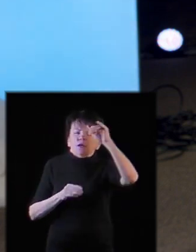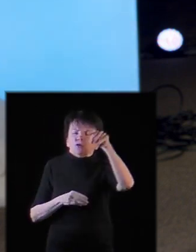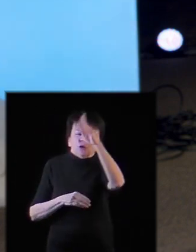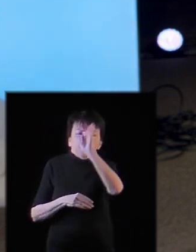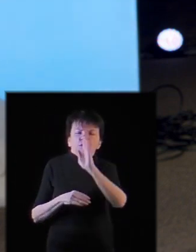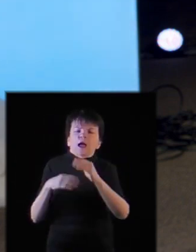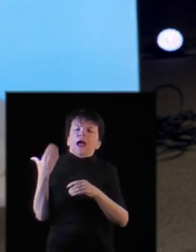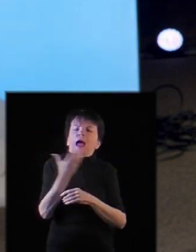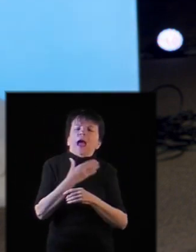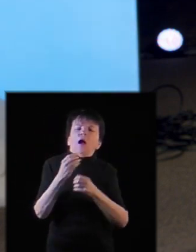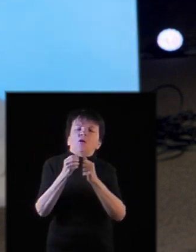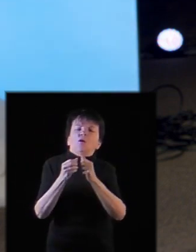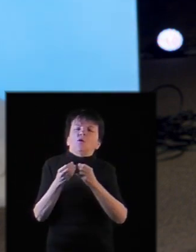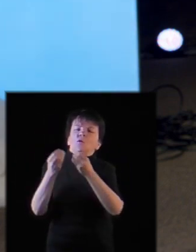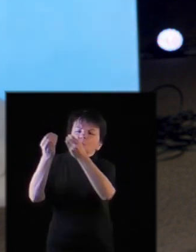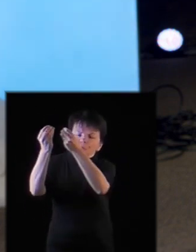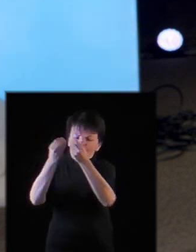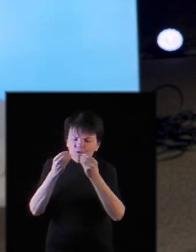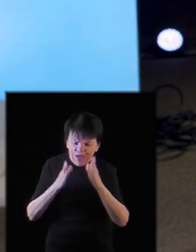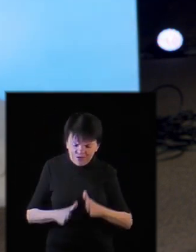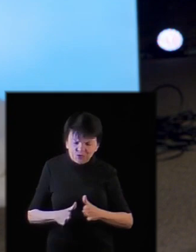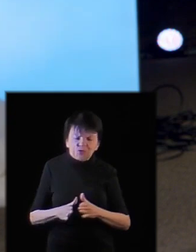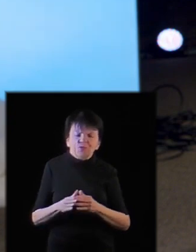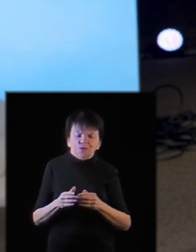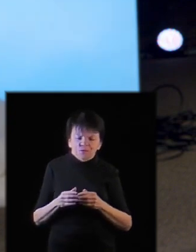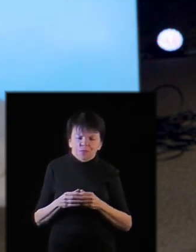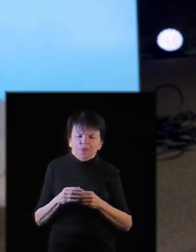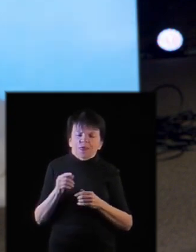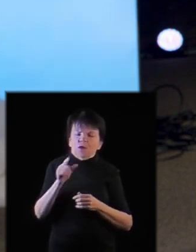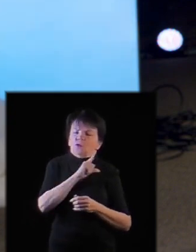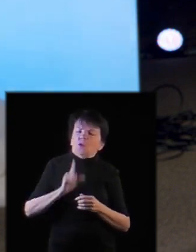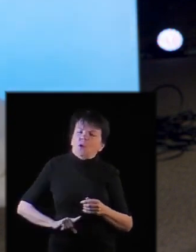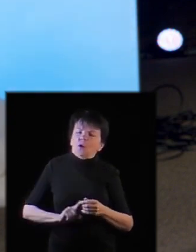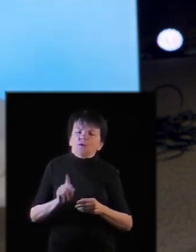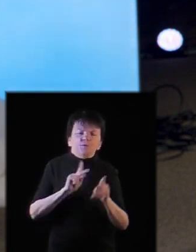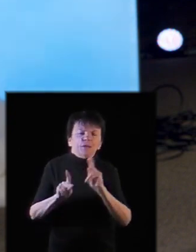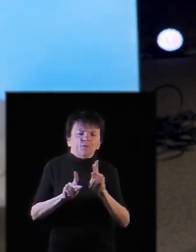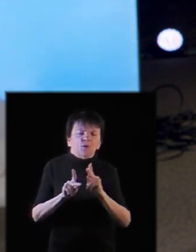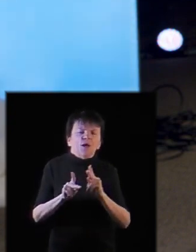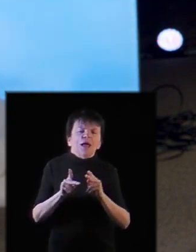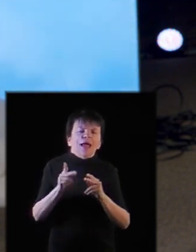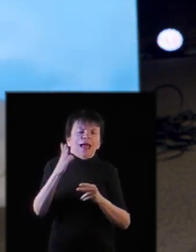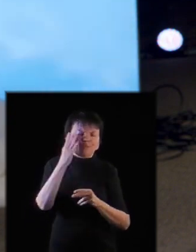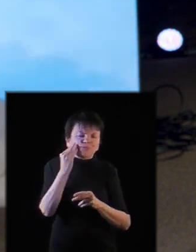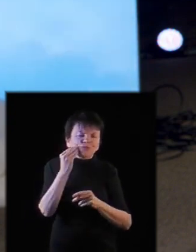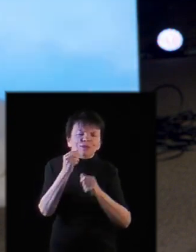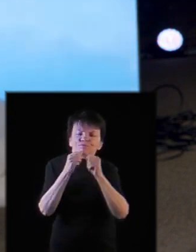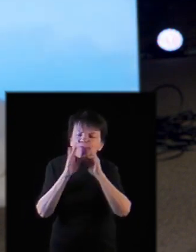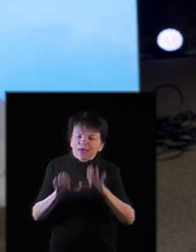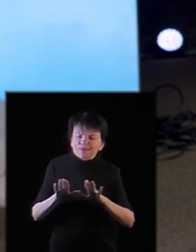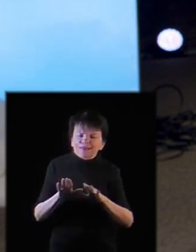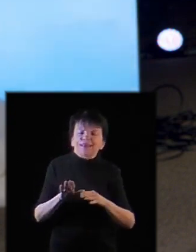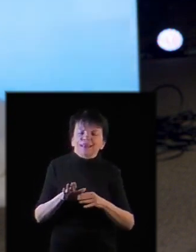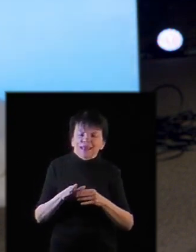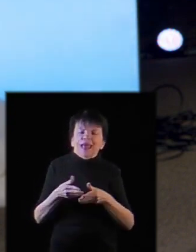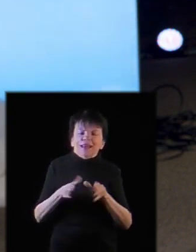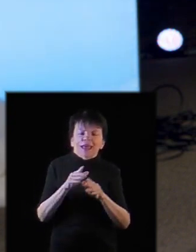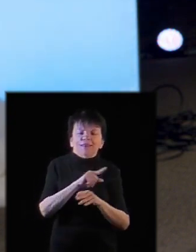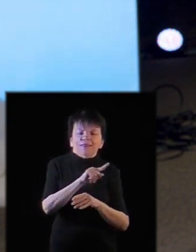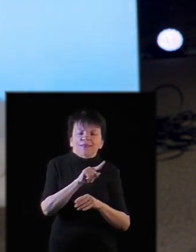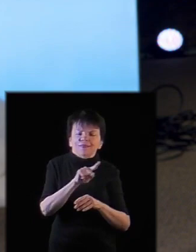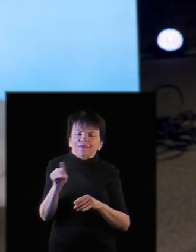your promises. And Lord, for those who have been blessed, those who have jobs and are in a season, maybe even a prosperity, would you,